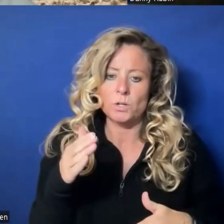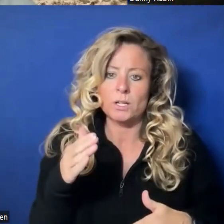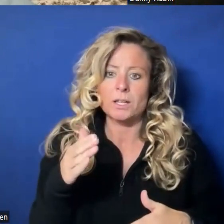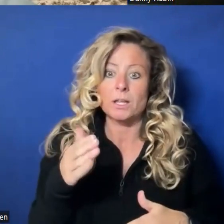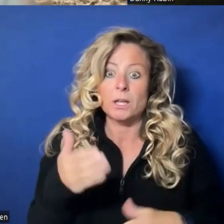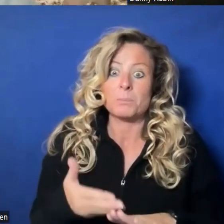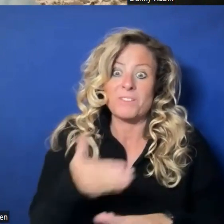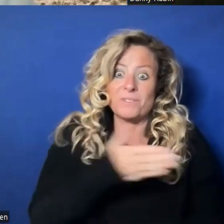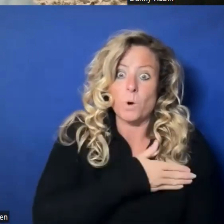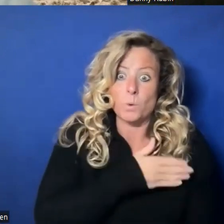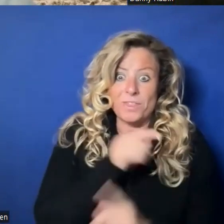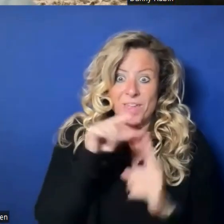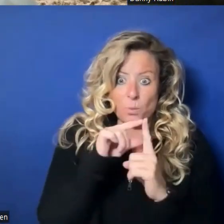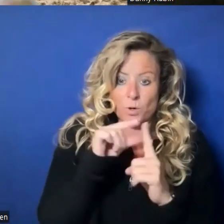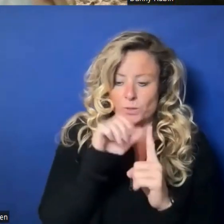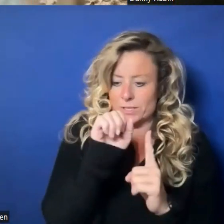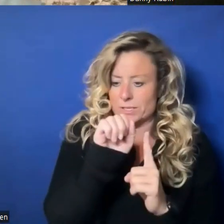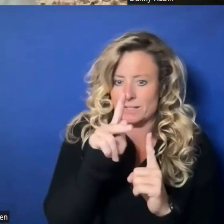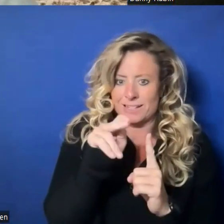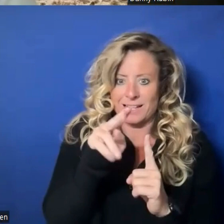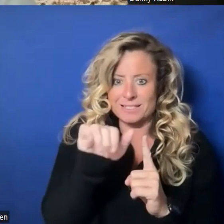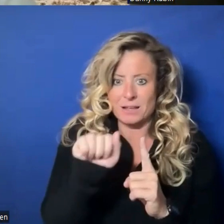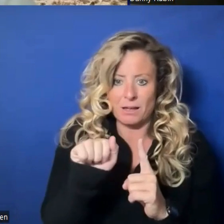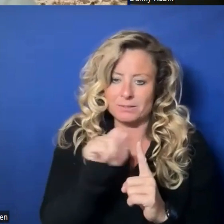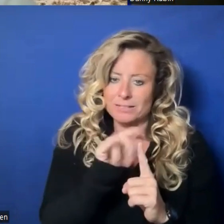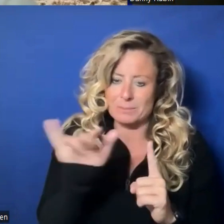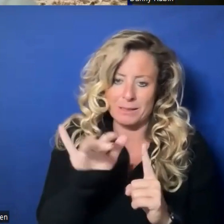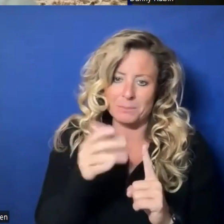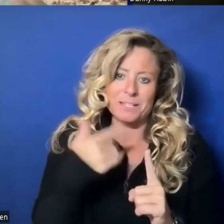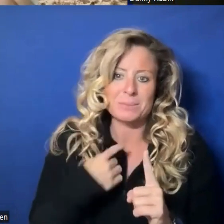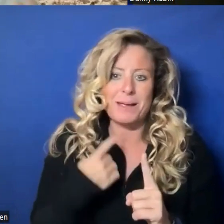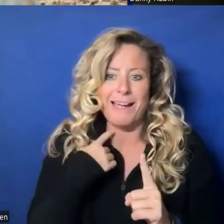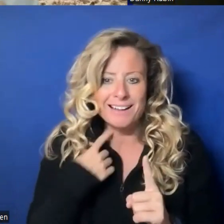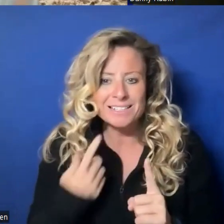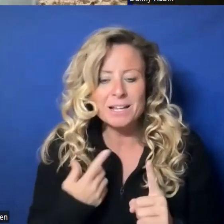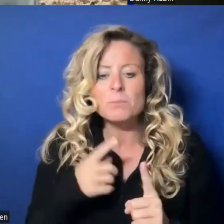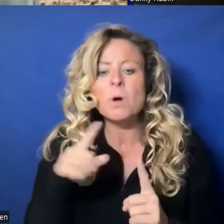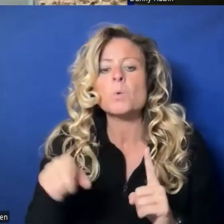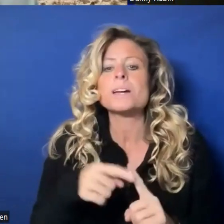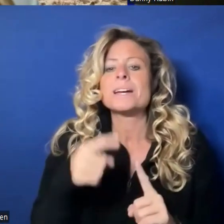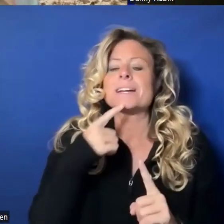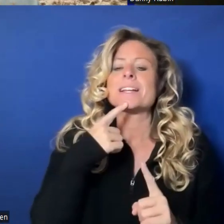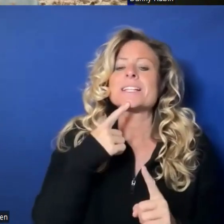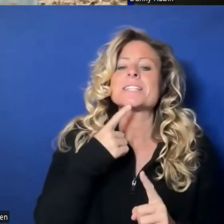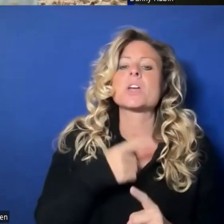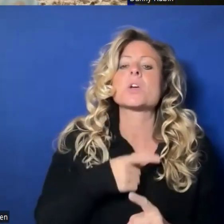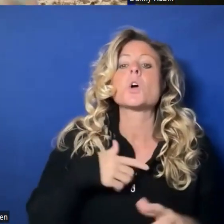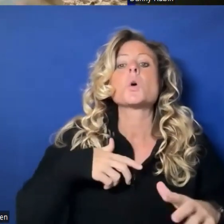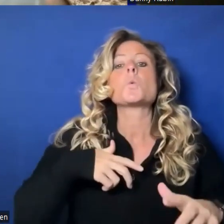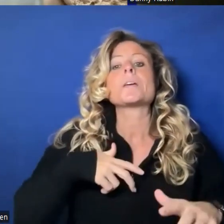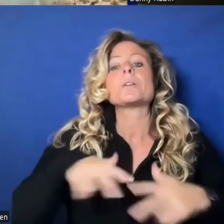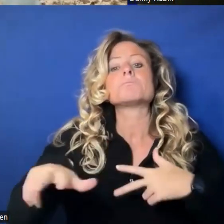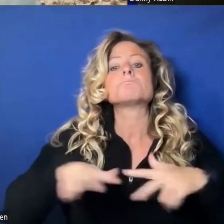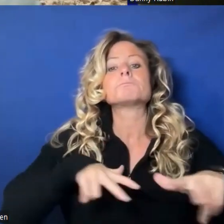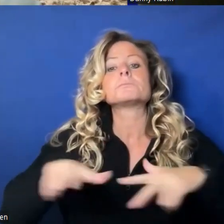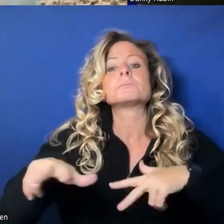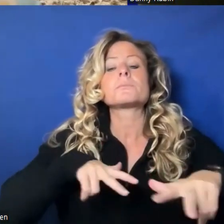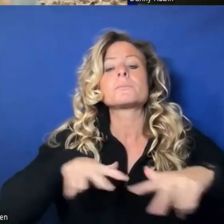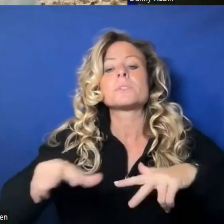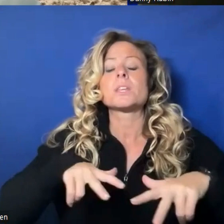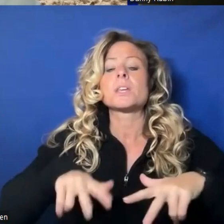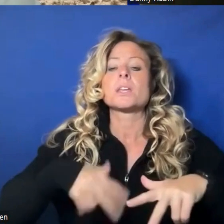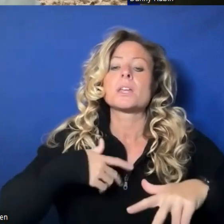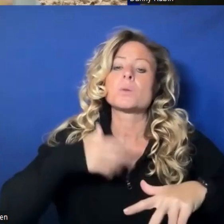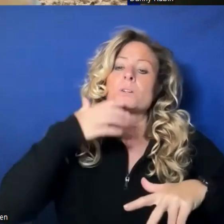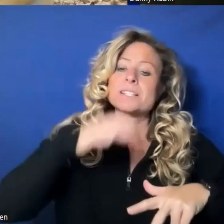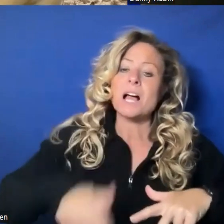is, or you didn't understand because of my accent, then when I say we traveled in the desert, it was hot, so we took